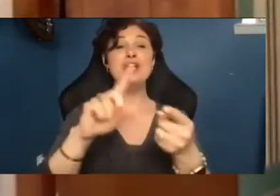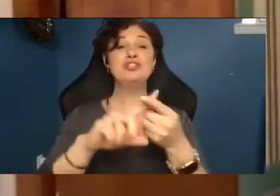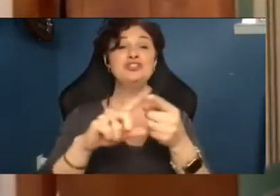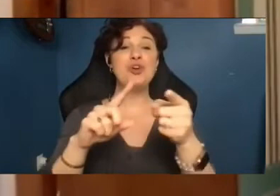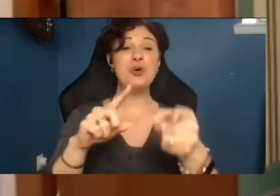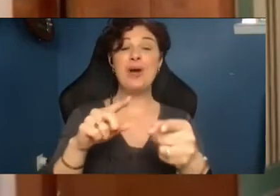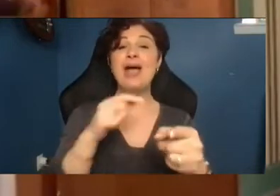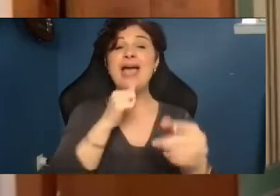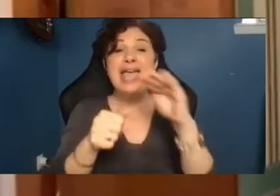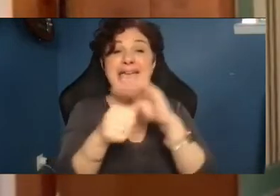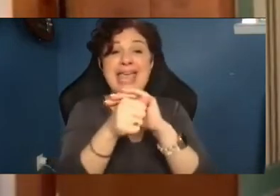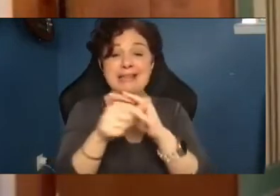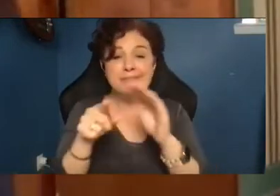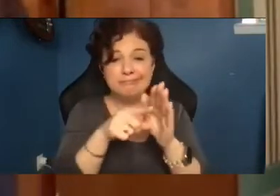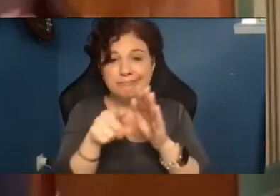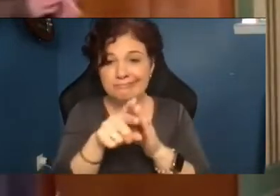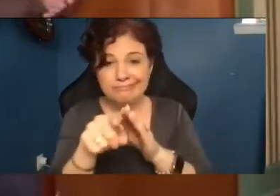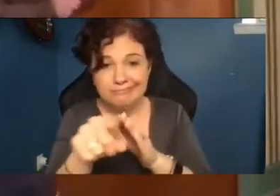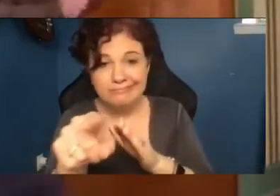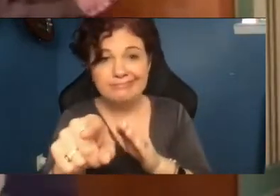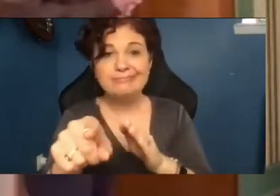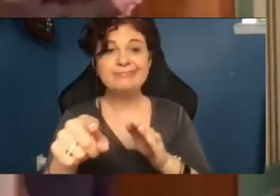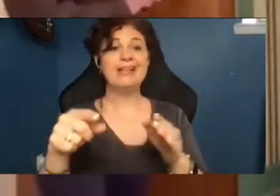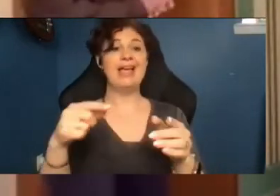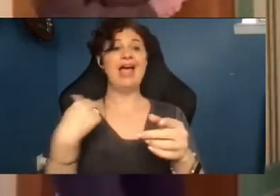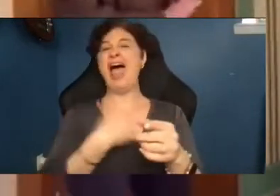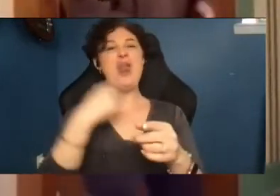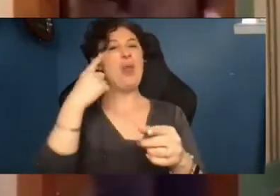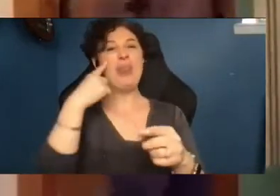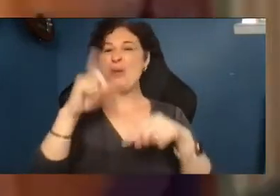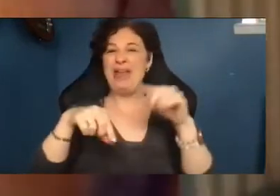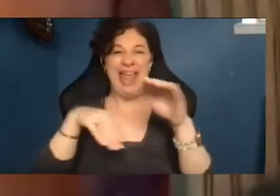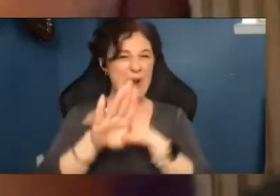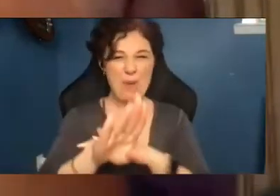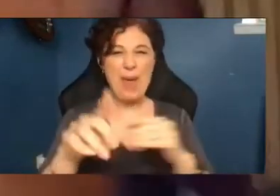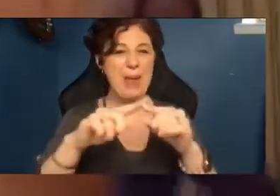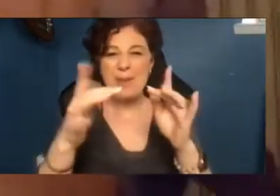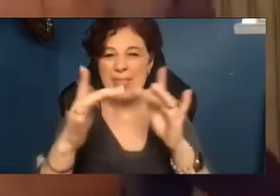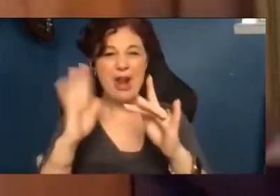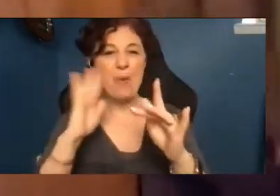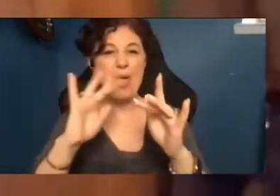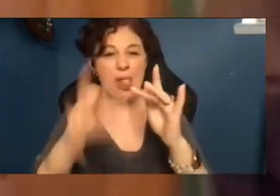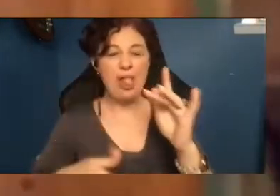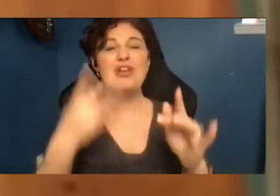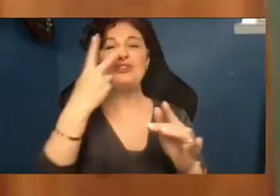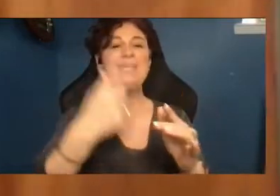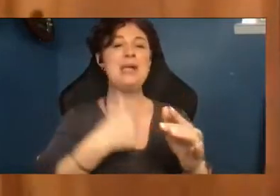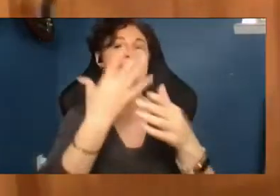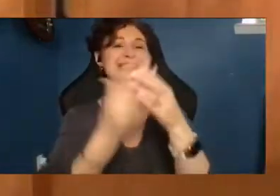hidden passageway. I don't think our cell reception is going to allow us to go in, but you can see me disappear a little bit.